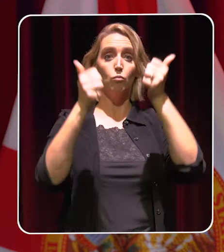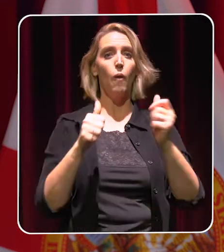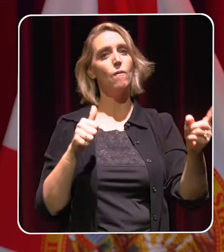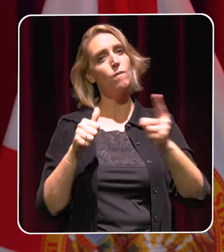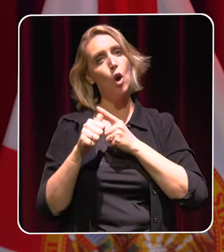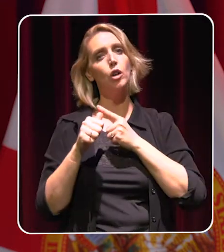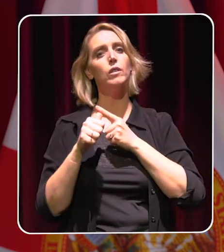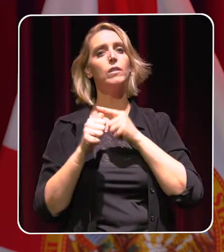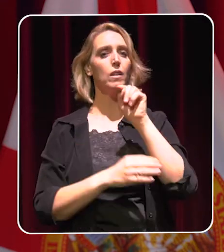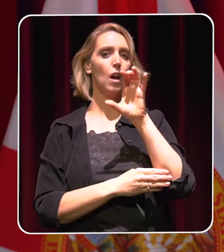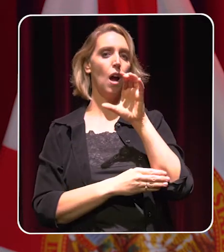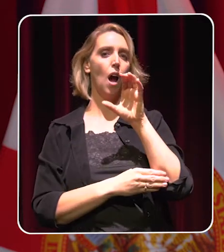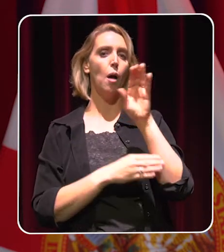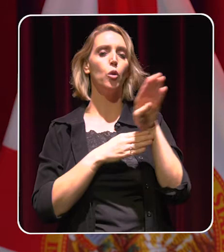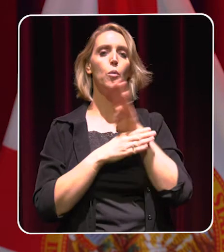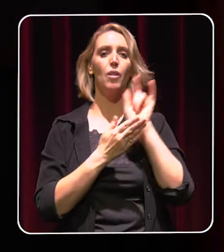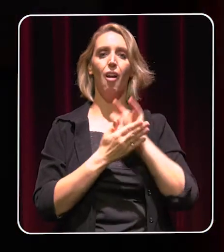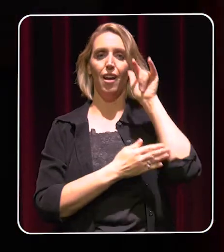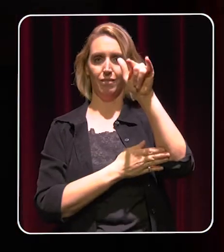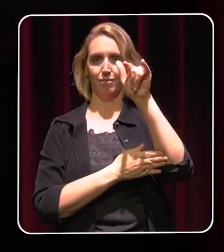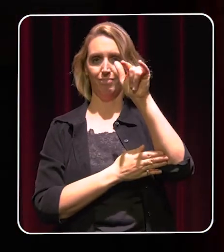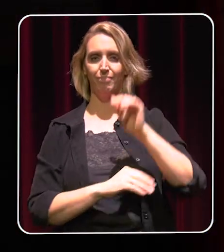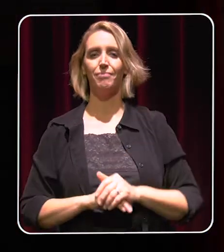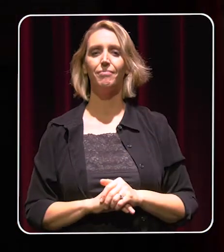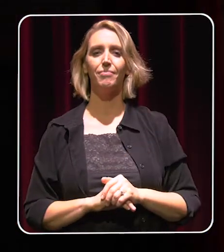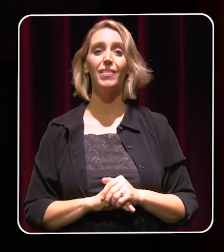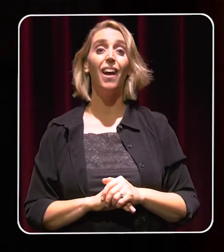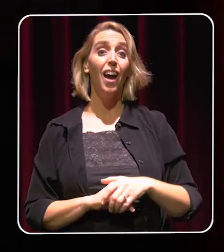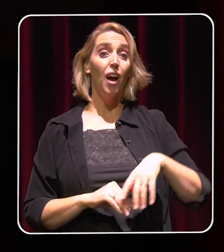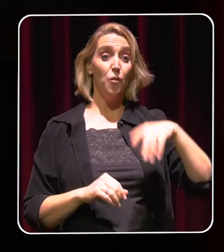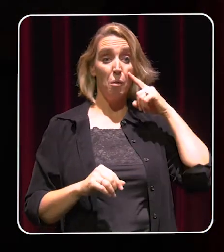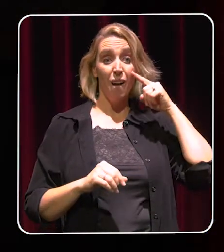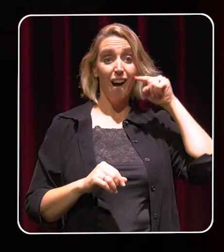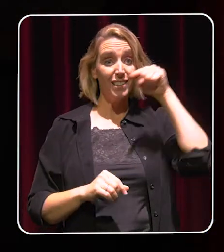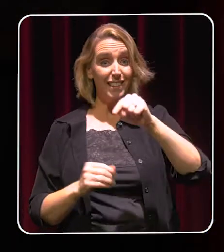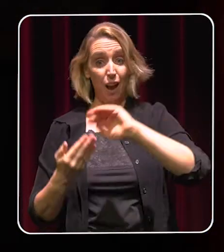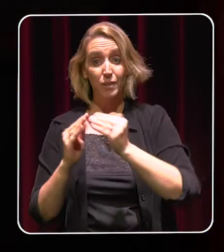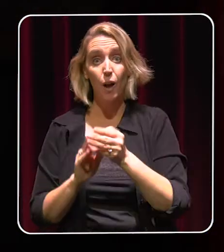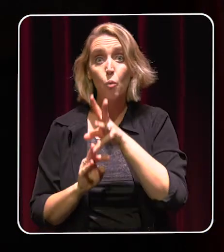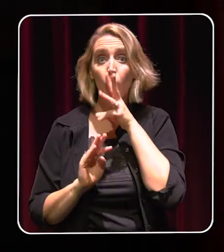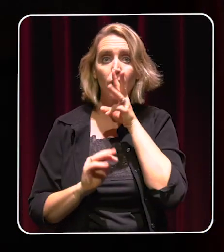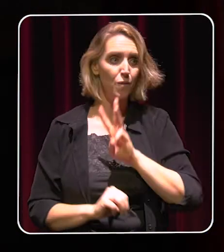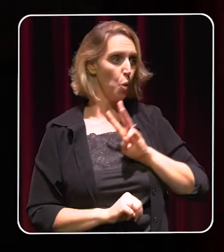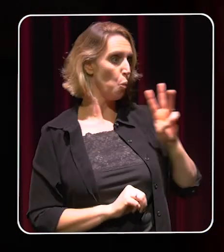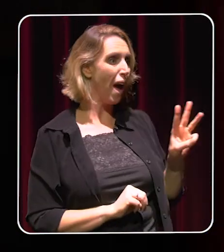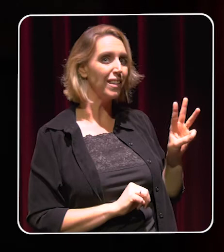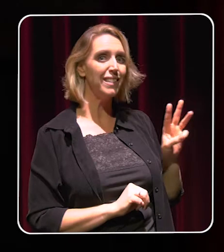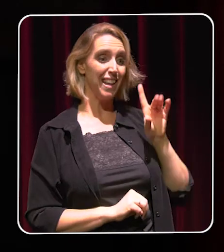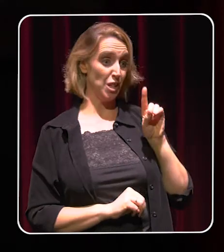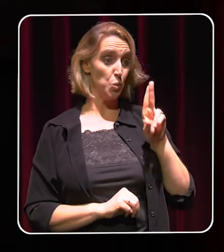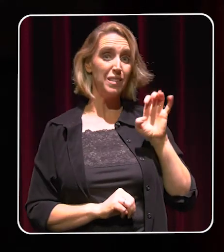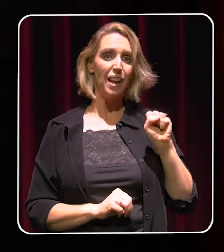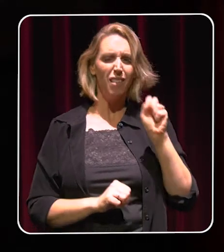dedicated to the first commercial airline flight. From the downtown waterfront to the west side and down the Deuces,